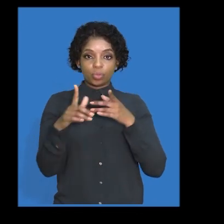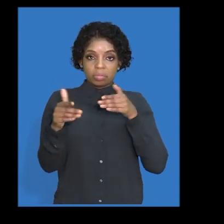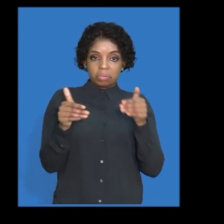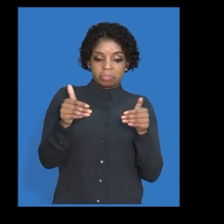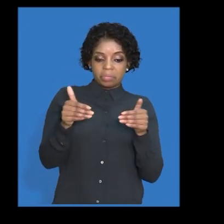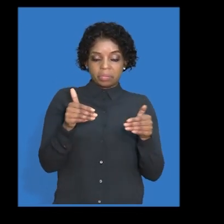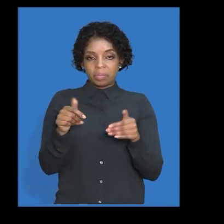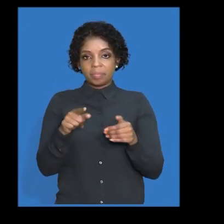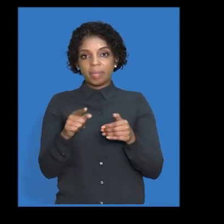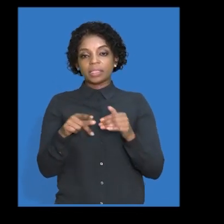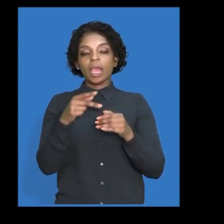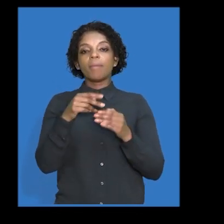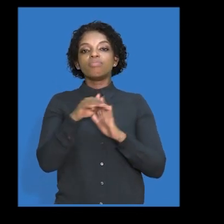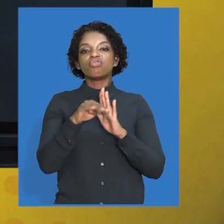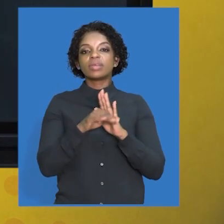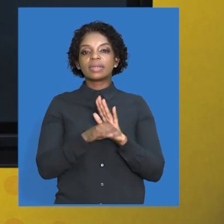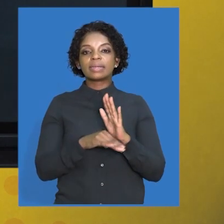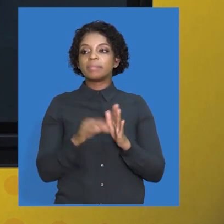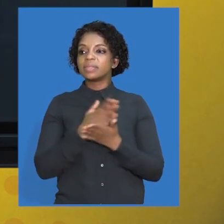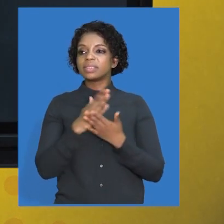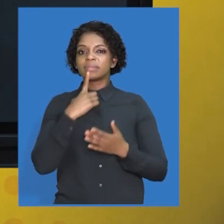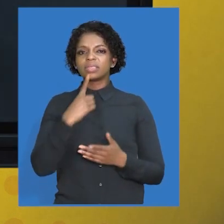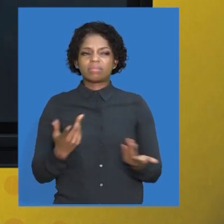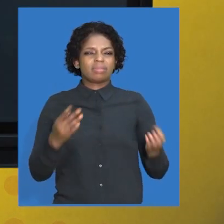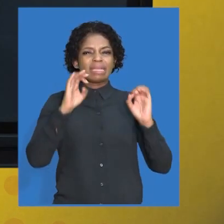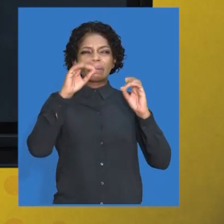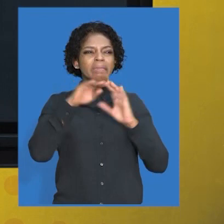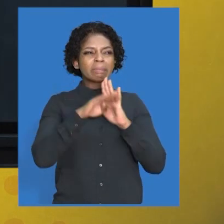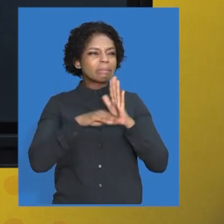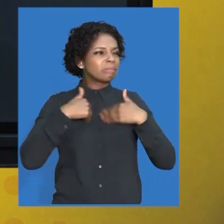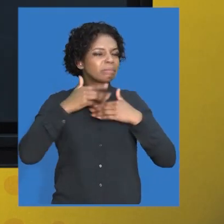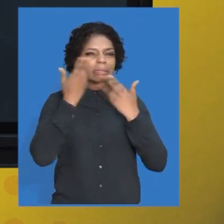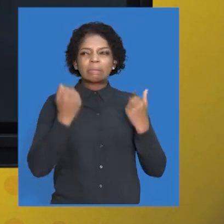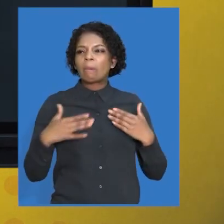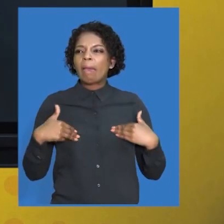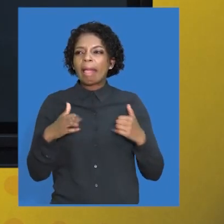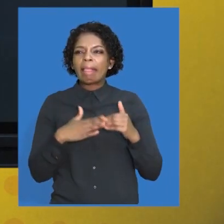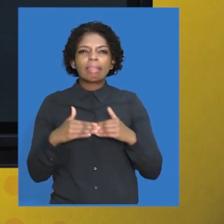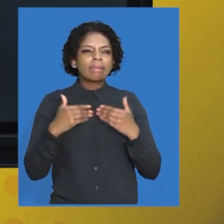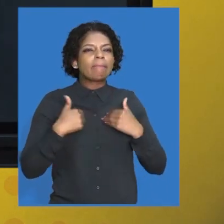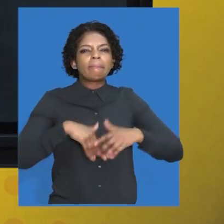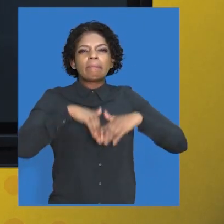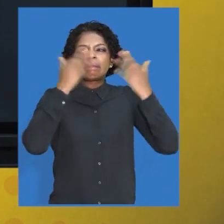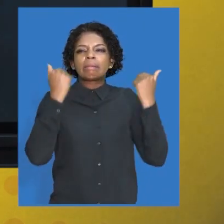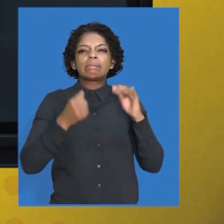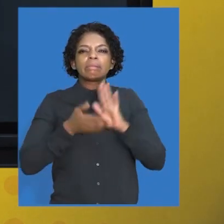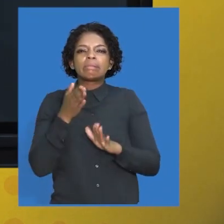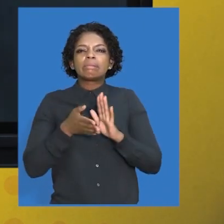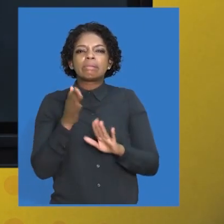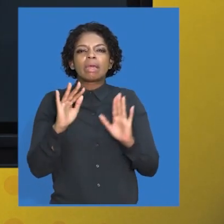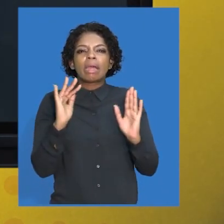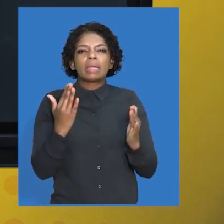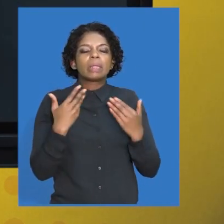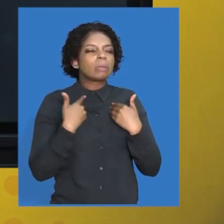don't know how to run an education program. I don't know how to run a healthcare program. I know how to run a business, right? So you're going to have